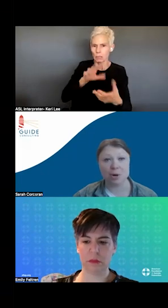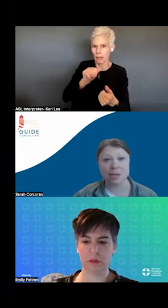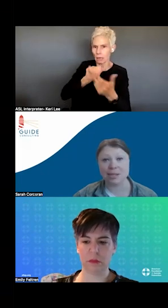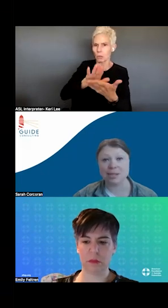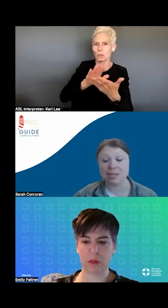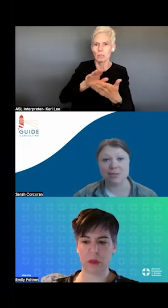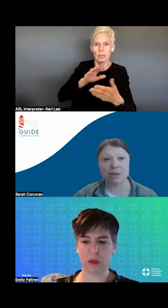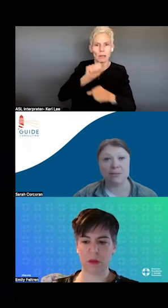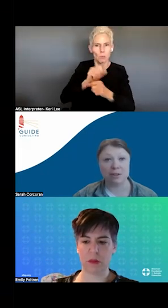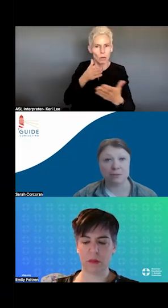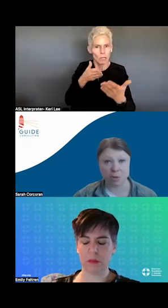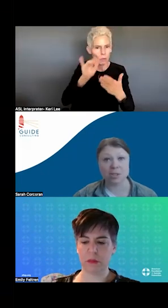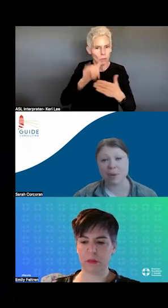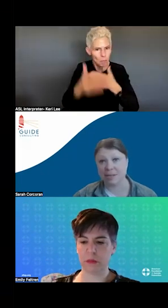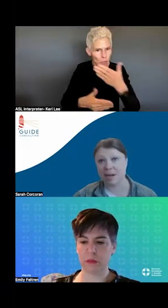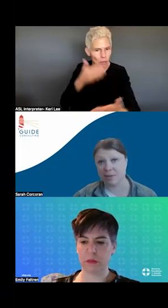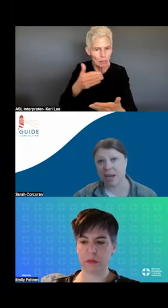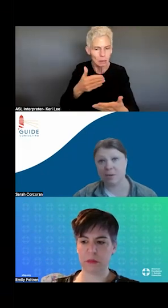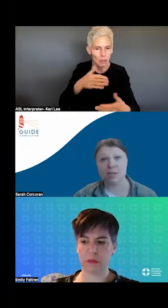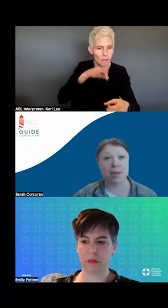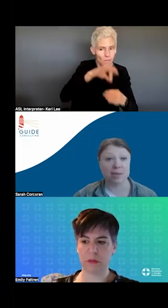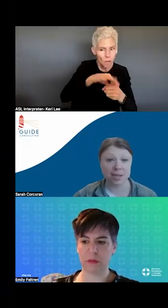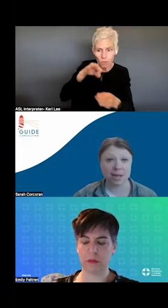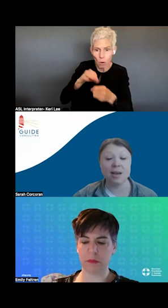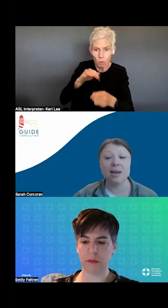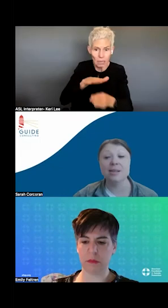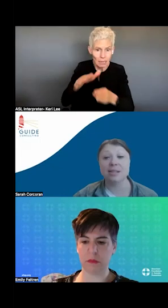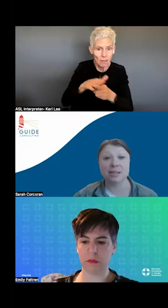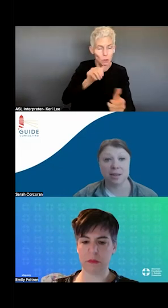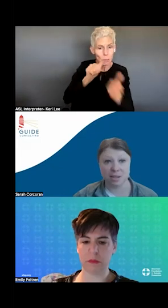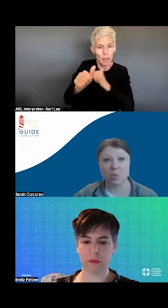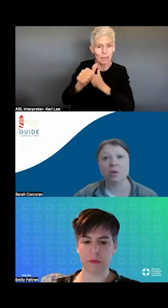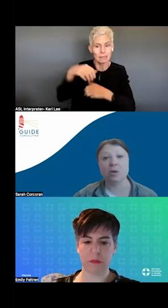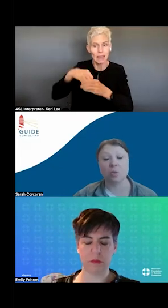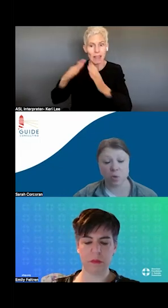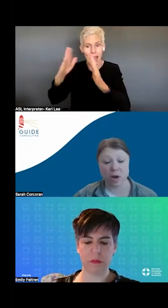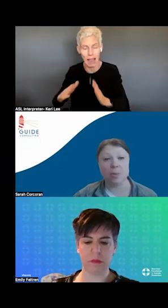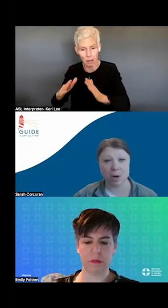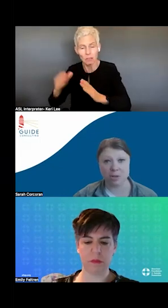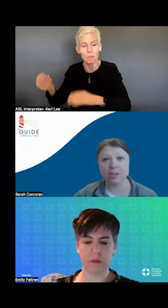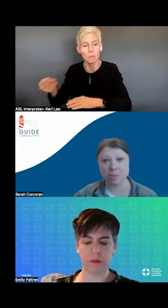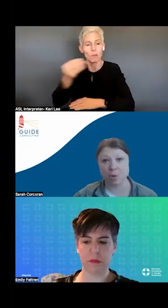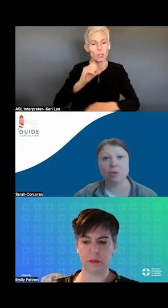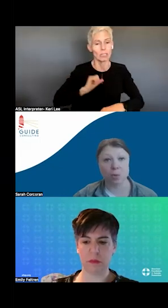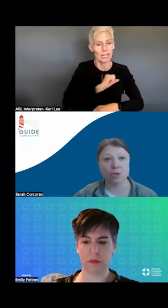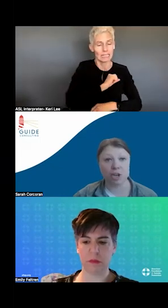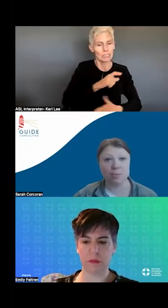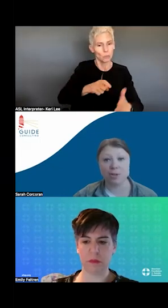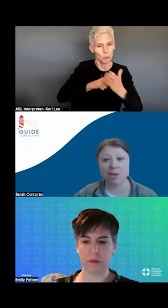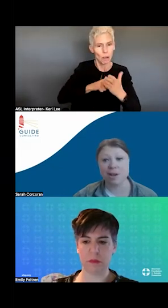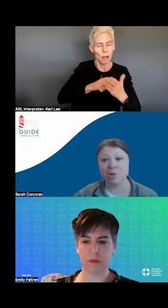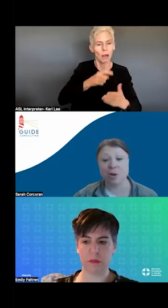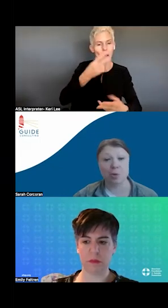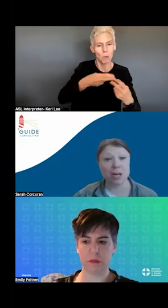that process to see if they'll have enough votes to pass it out of the House and then the Senate, since this will require bipartisan support from both